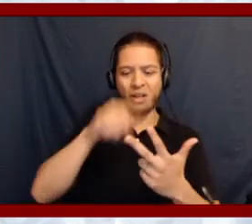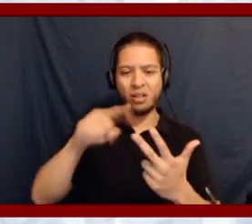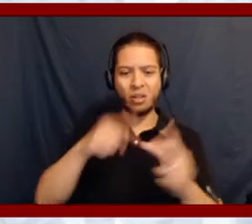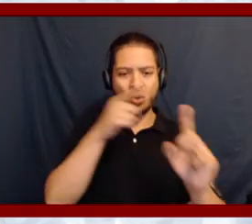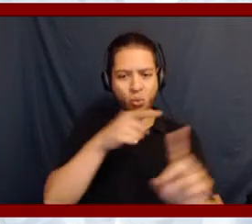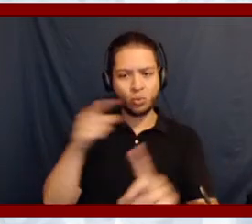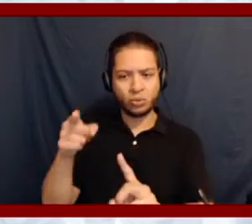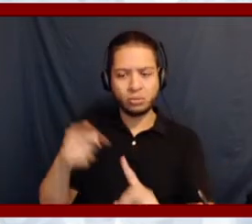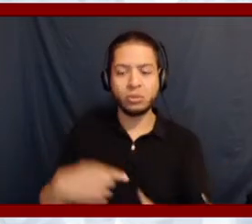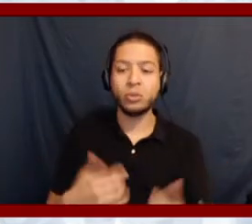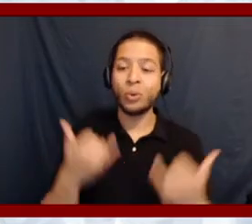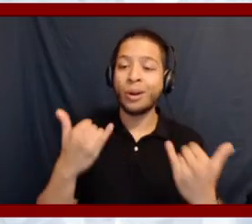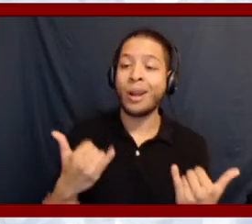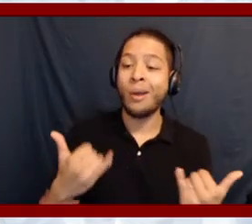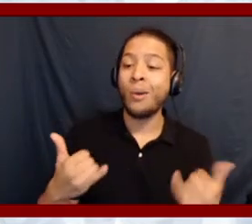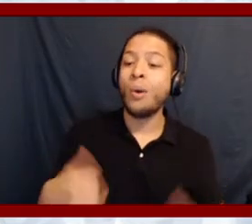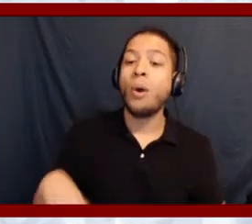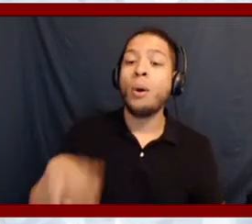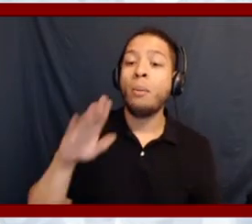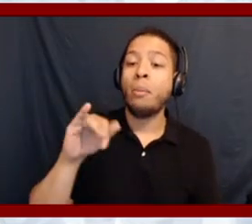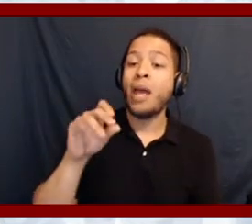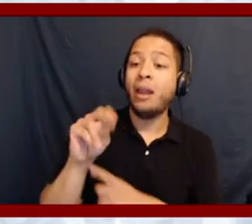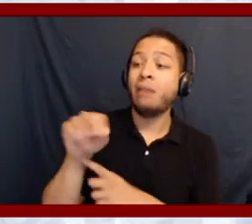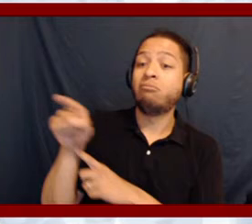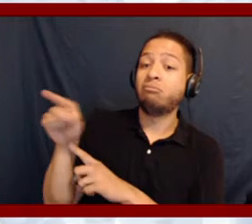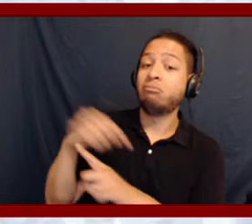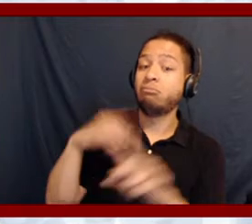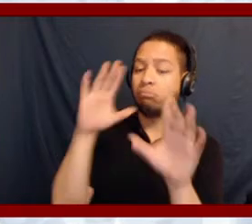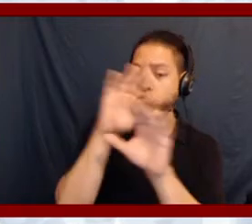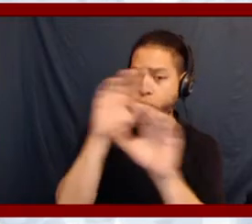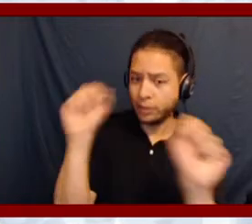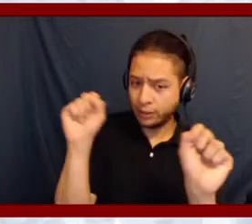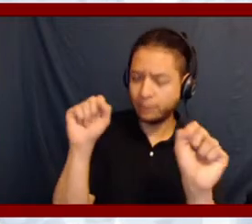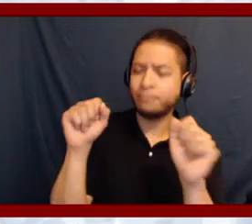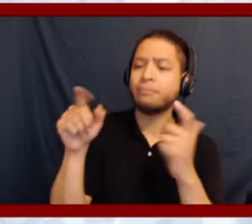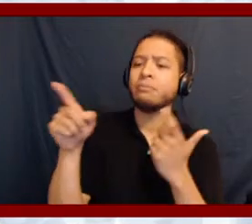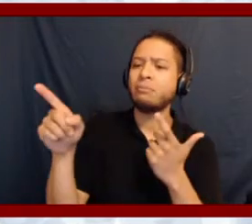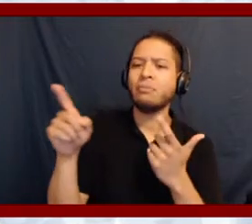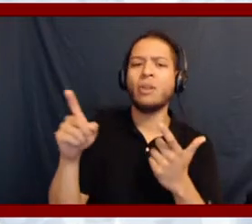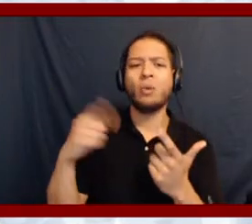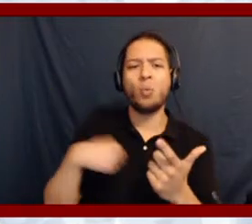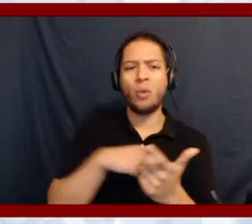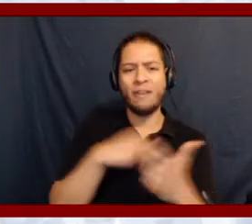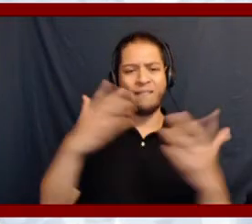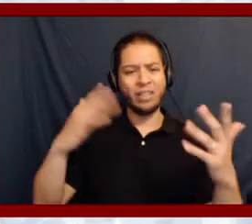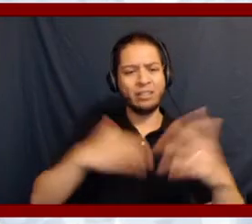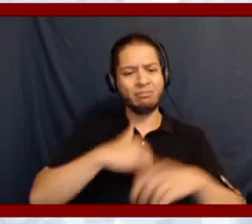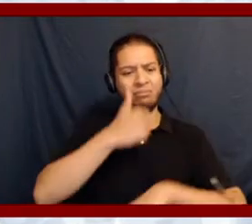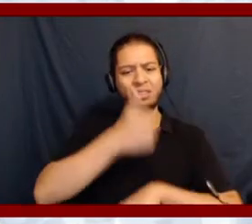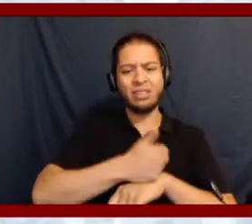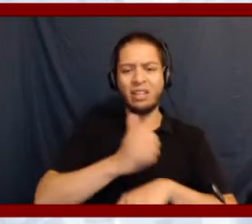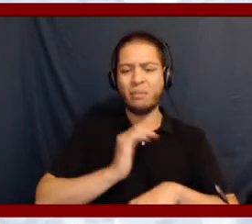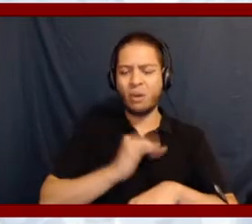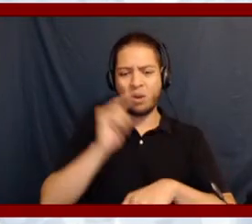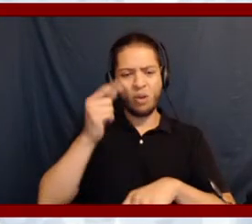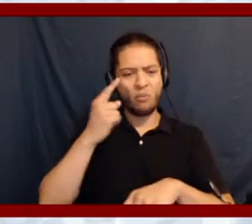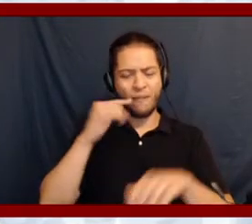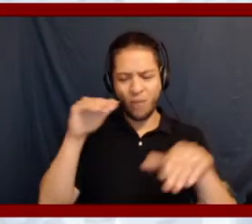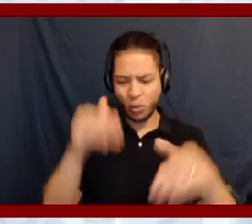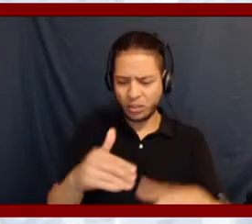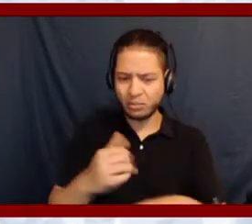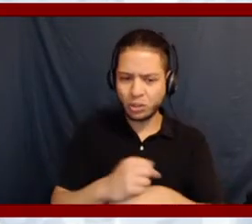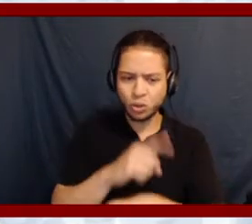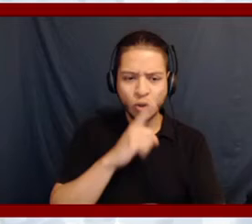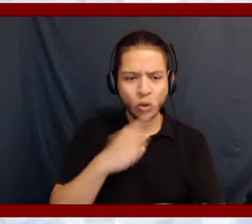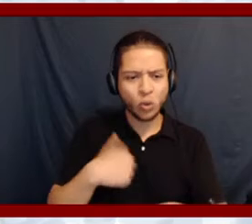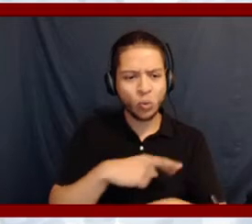inclusion, and we have a whole of government task on that, making sure we utilize Black businesses,